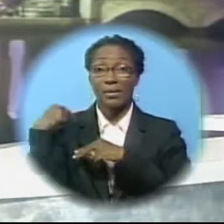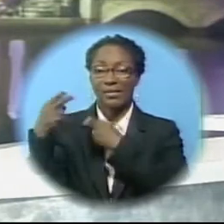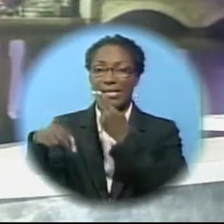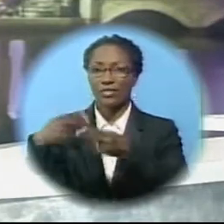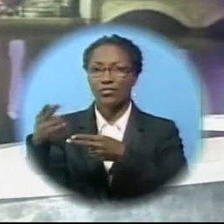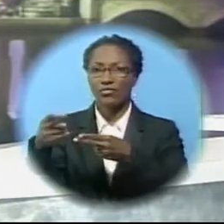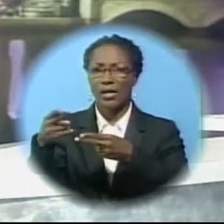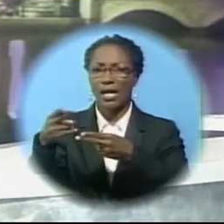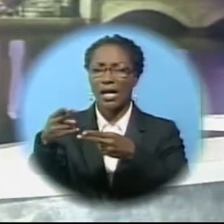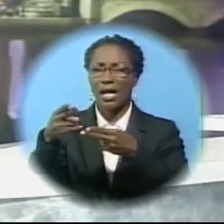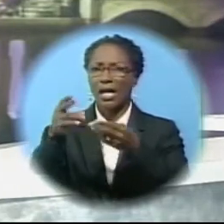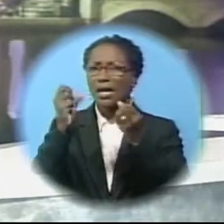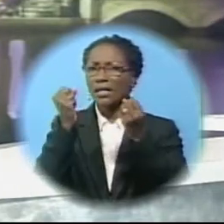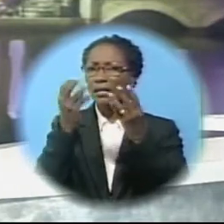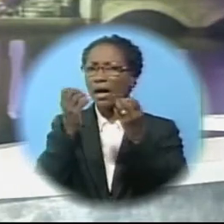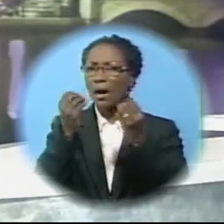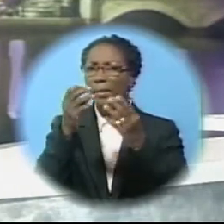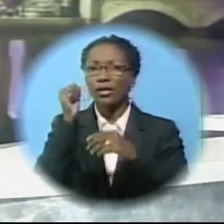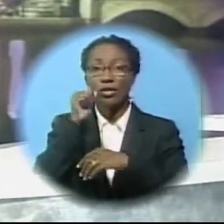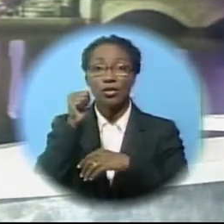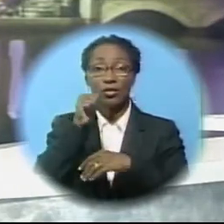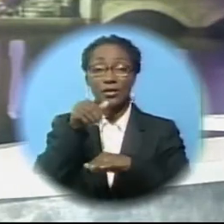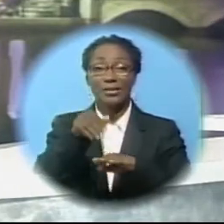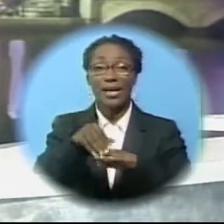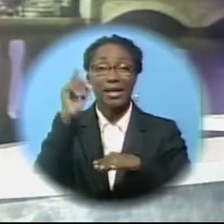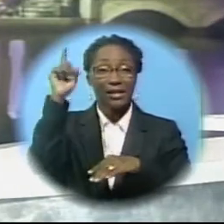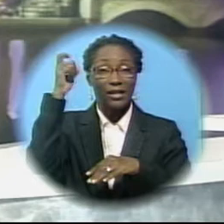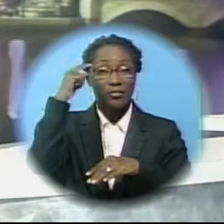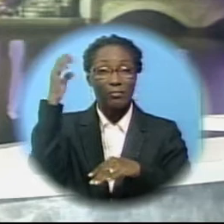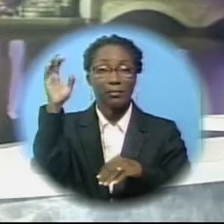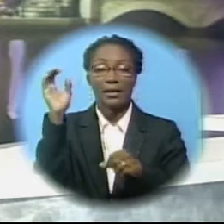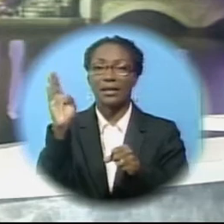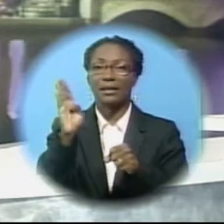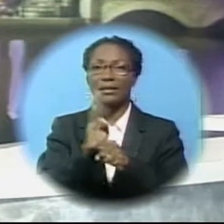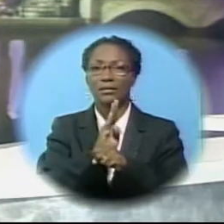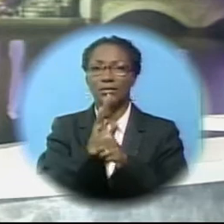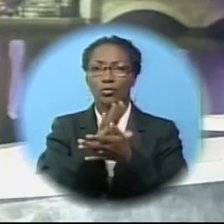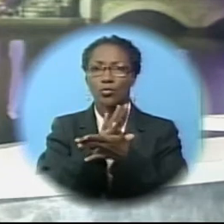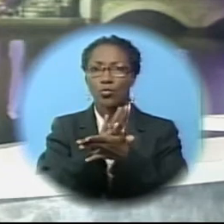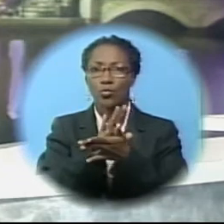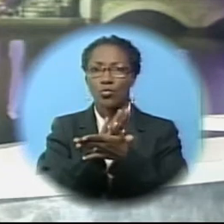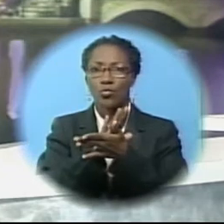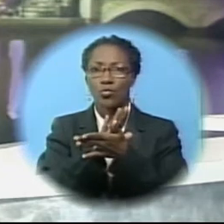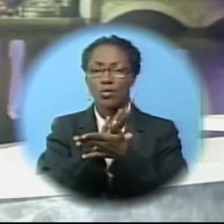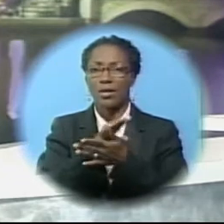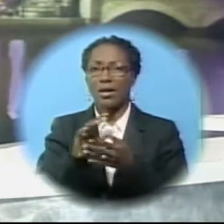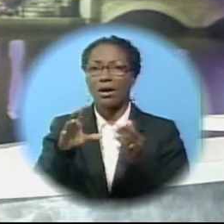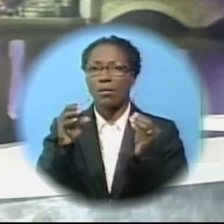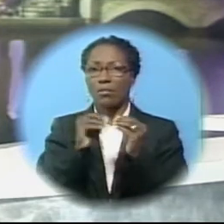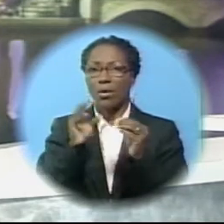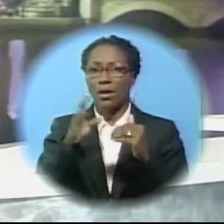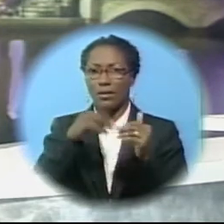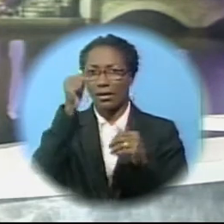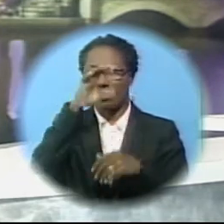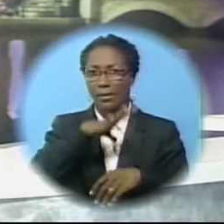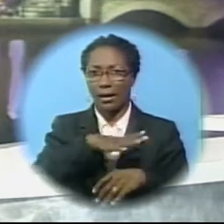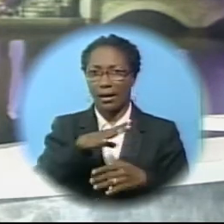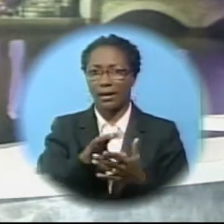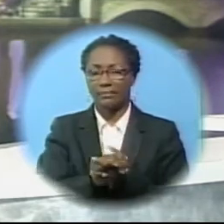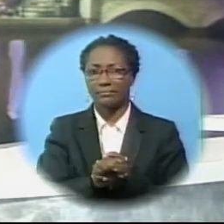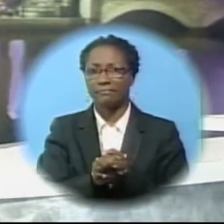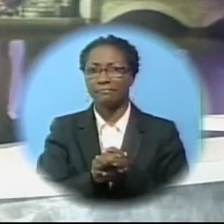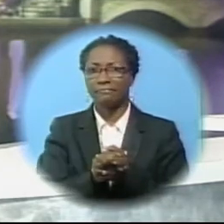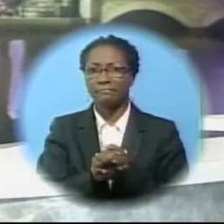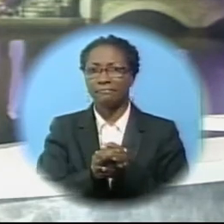Barbados's history, the number of girls at the Government Industrial School outnumber that of the male wards. And following that revelation, the